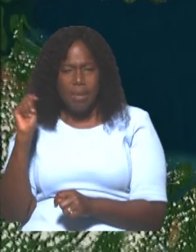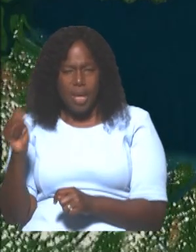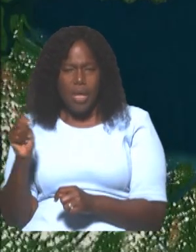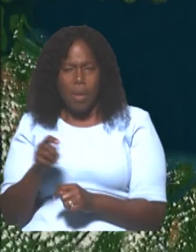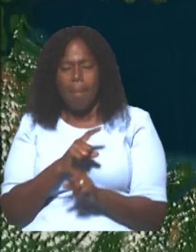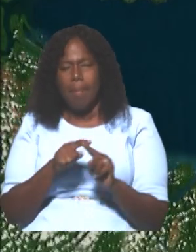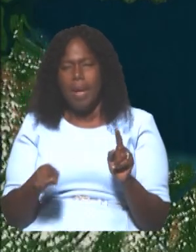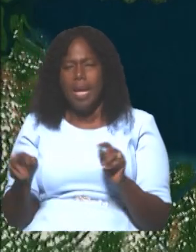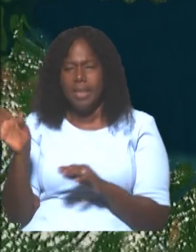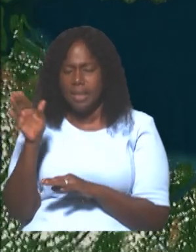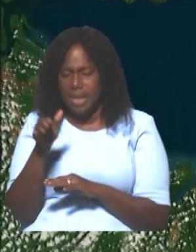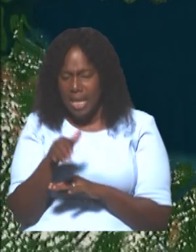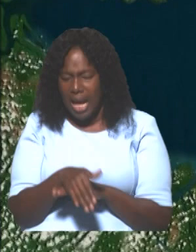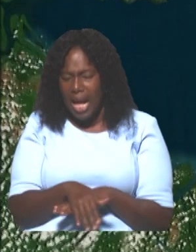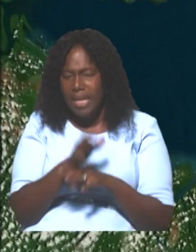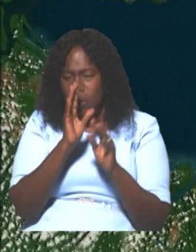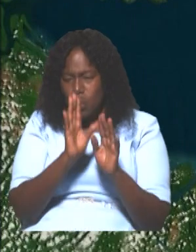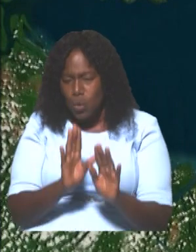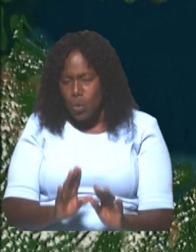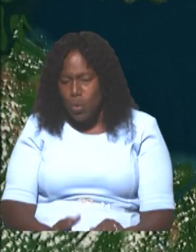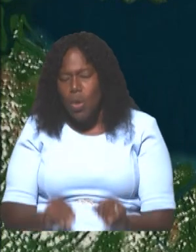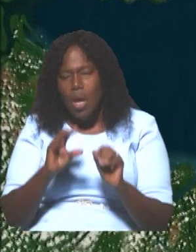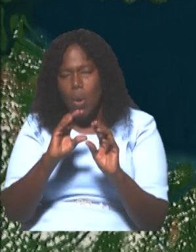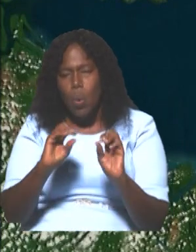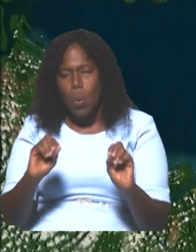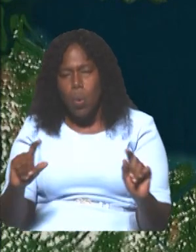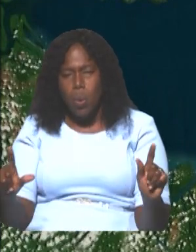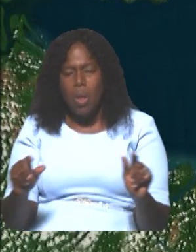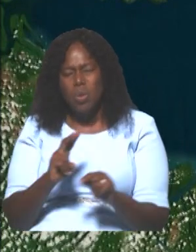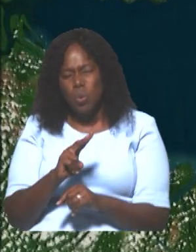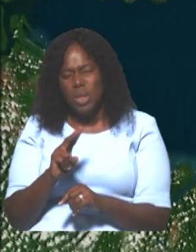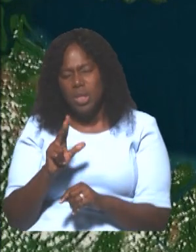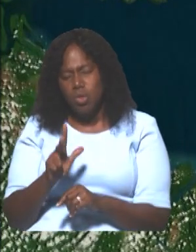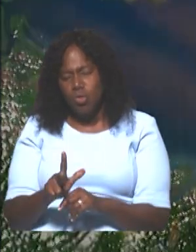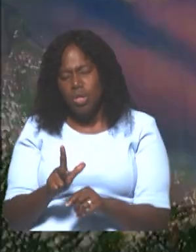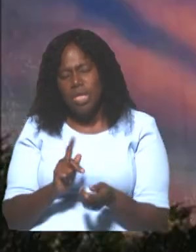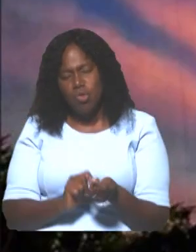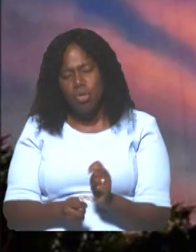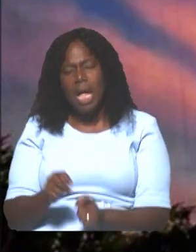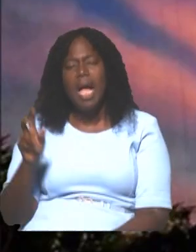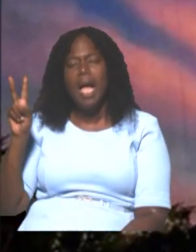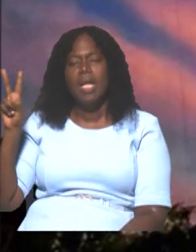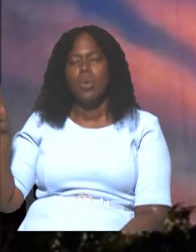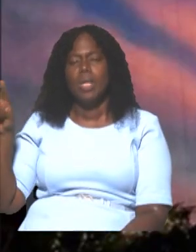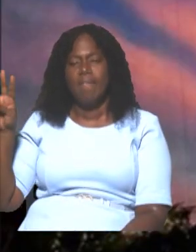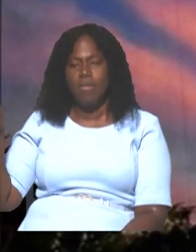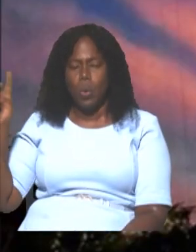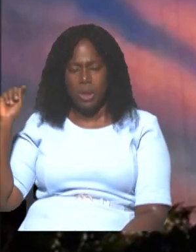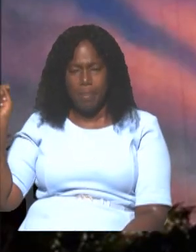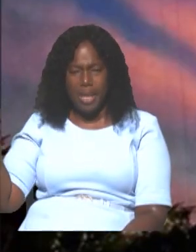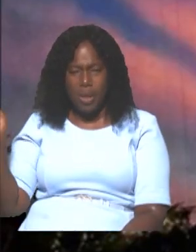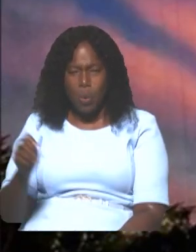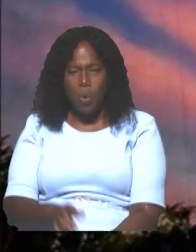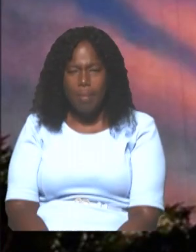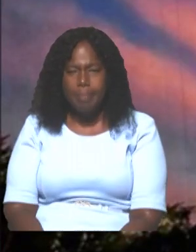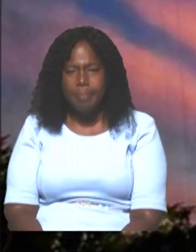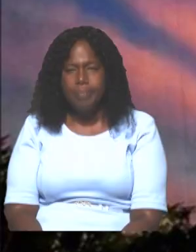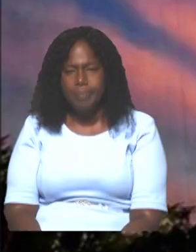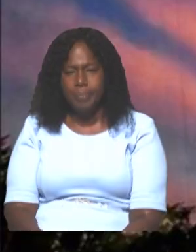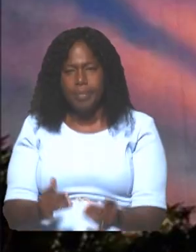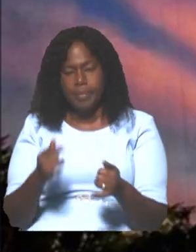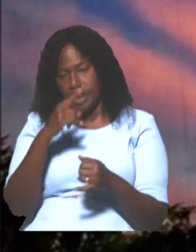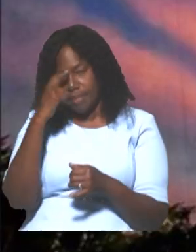fall to around 25 degrees in Trinidad and a warmer 27 over in Tobago. Now, because of the thick dust